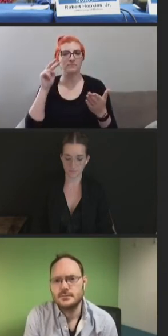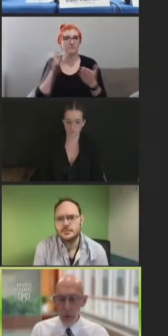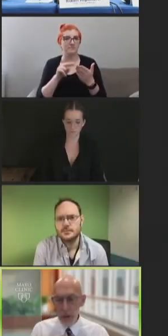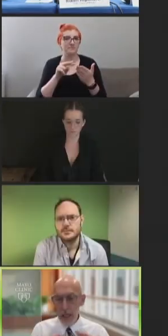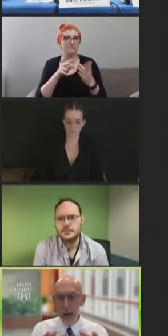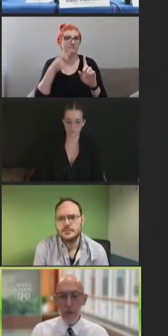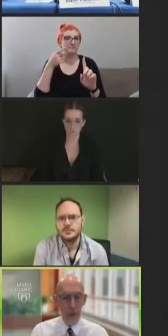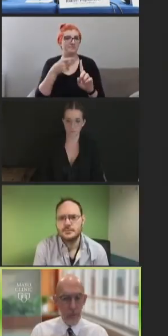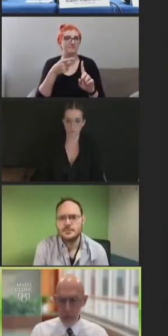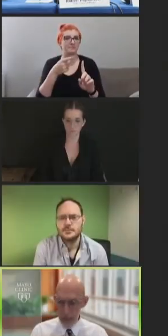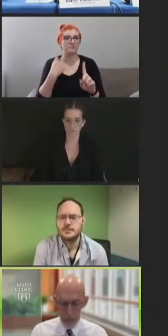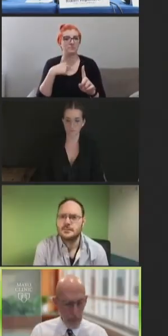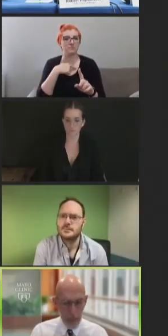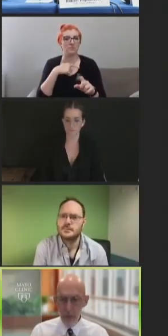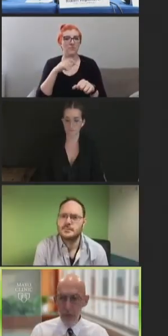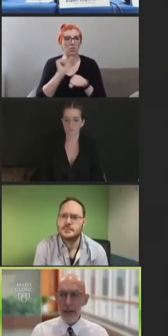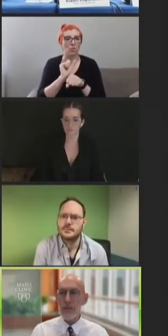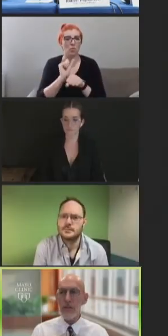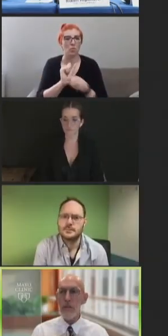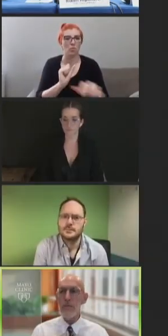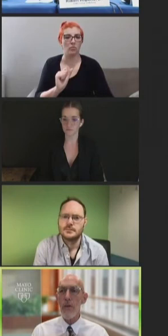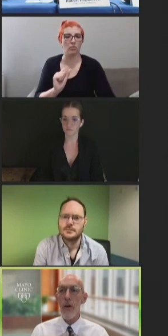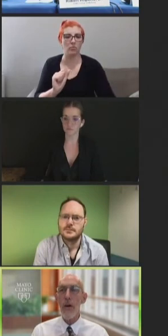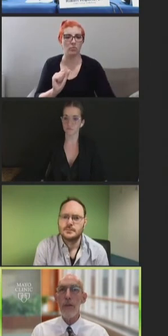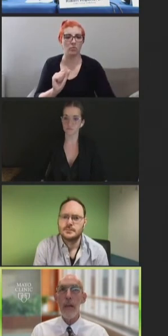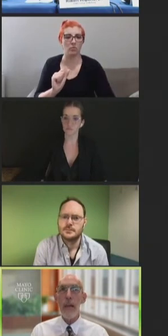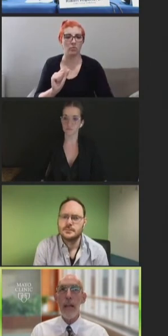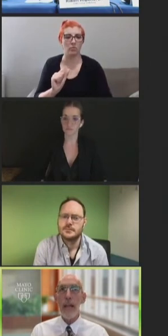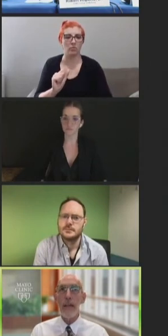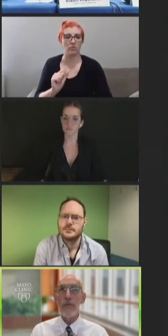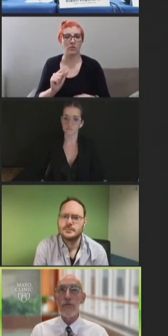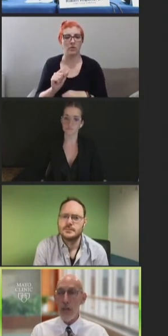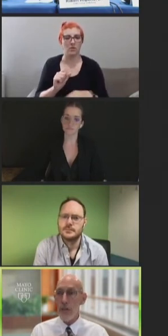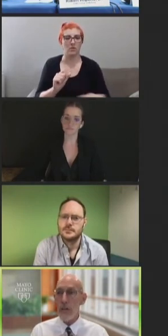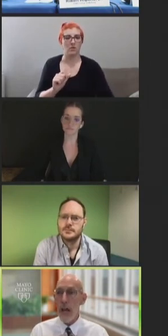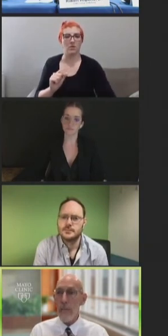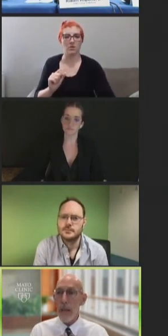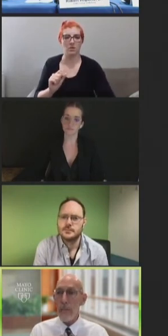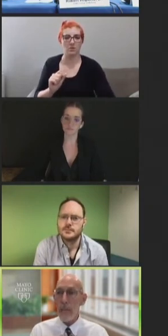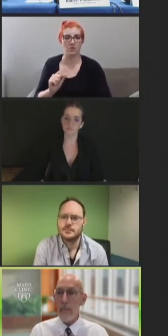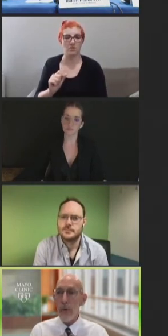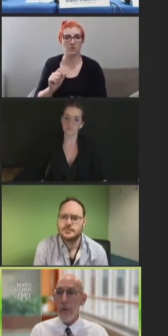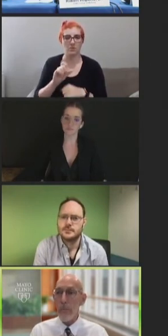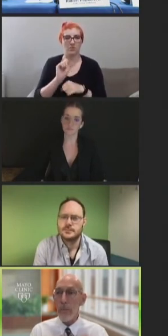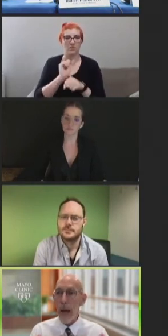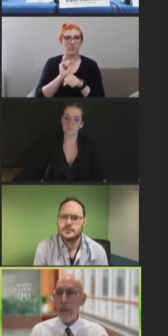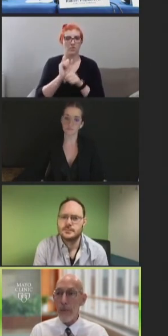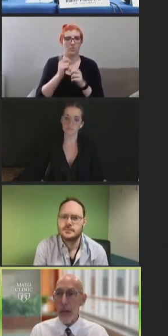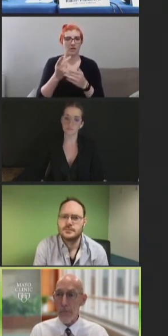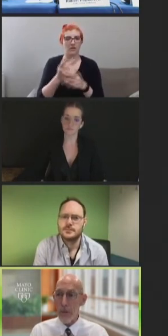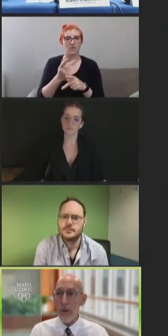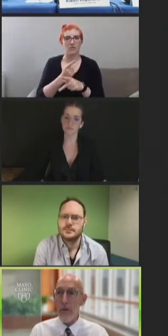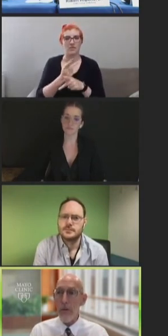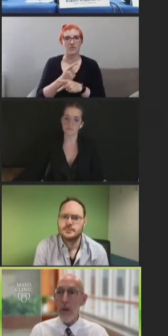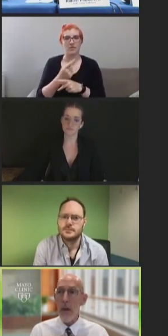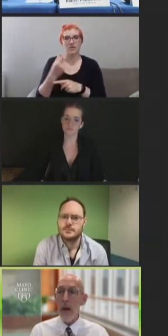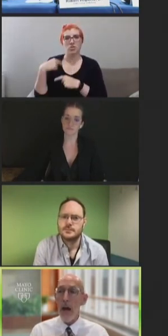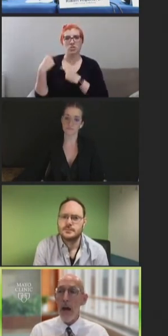where we work out the many, many factors involved in genotyping people perhaps at